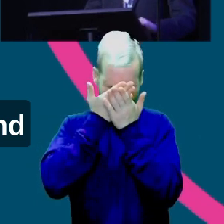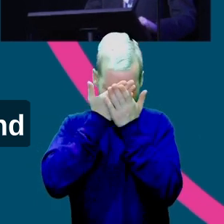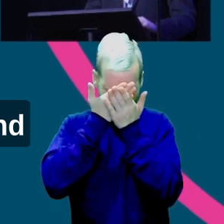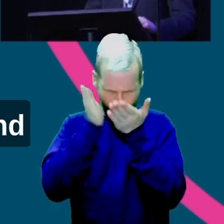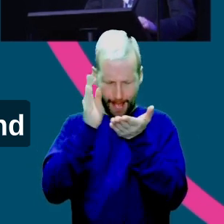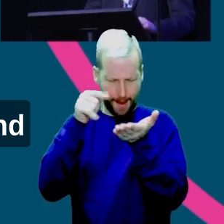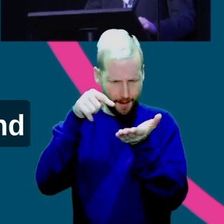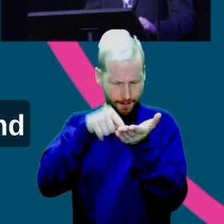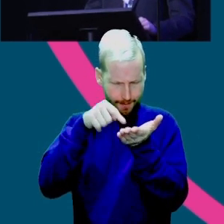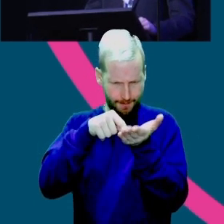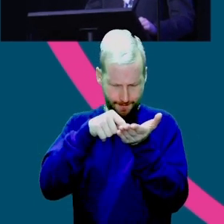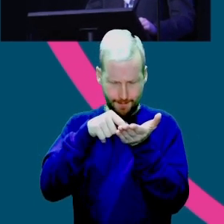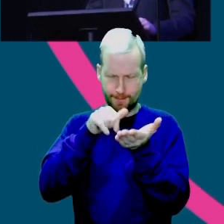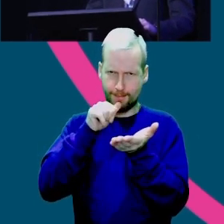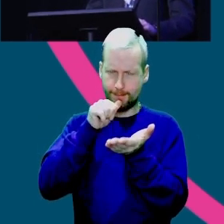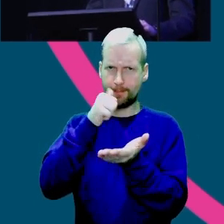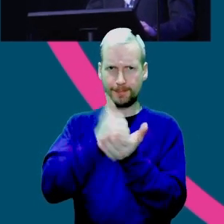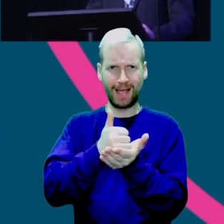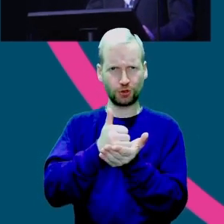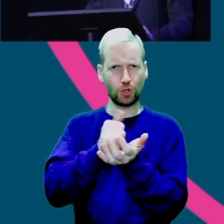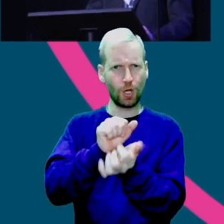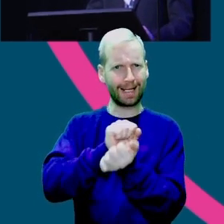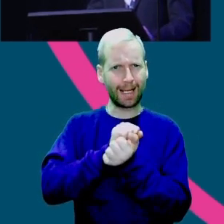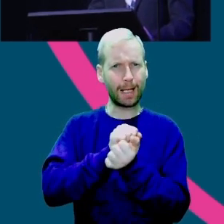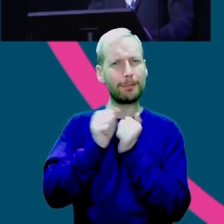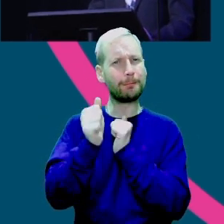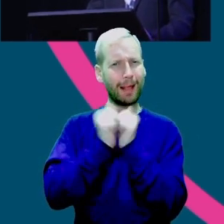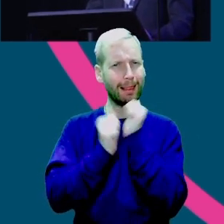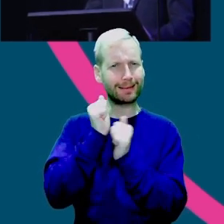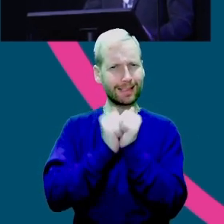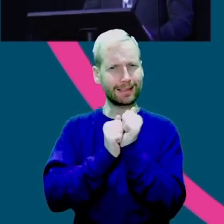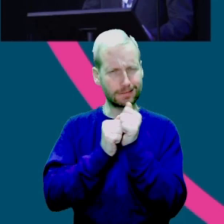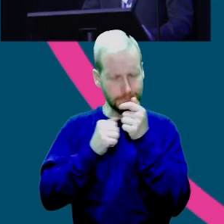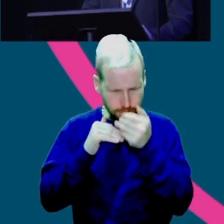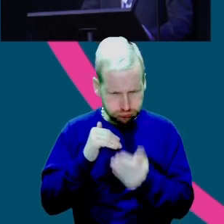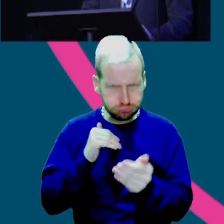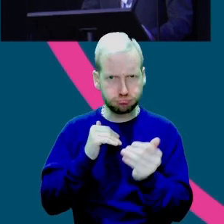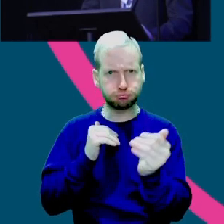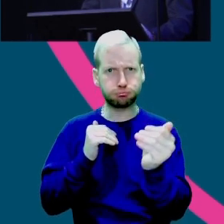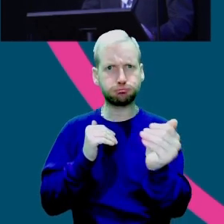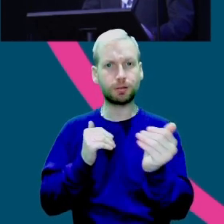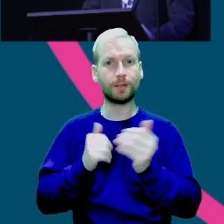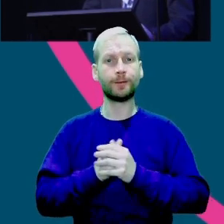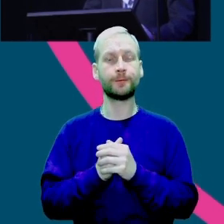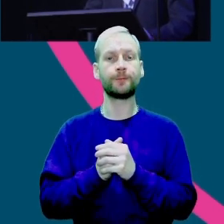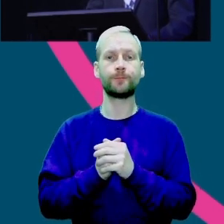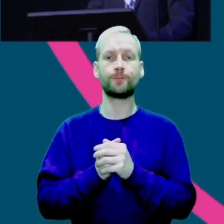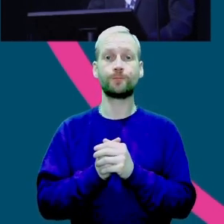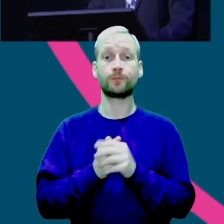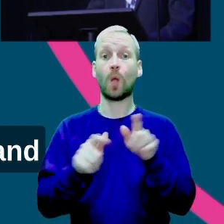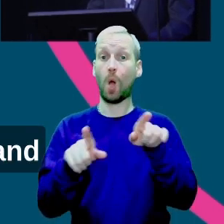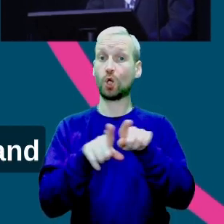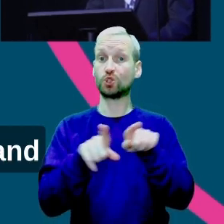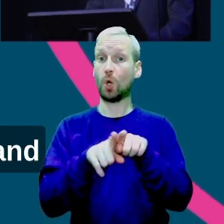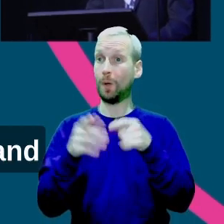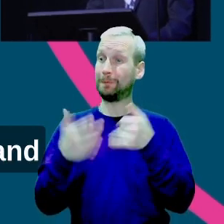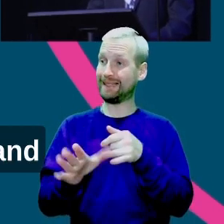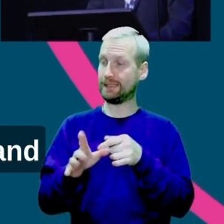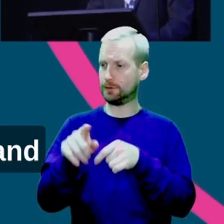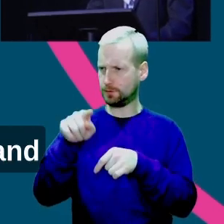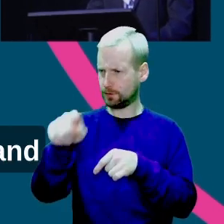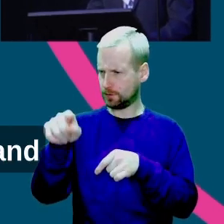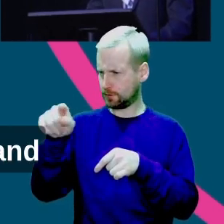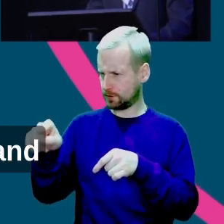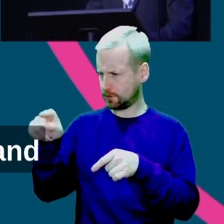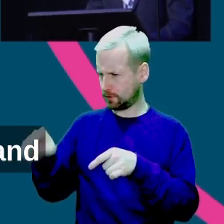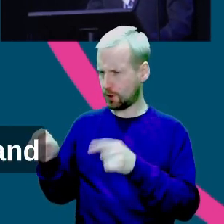our new hospital and make sure that we could retain this new building. In addition, we knew that we've had other developments that